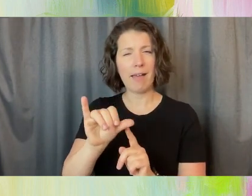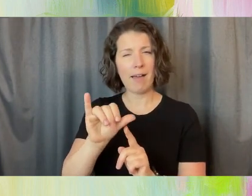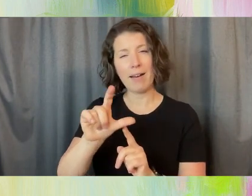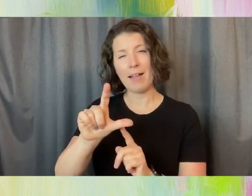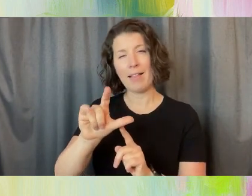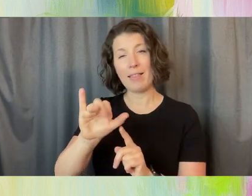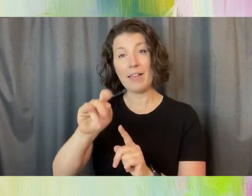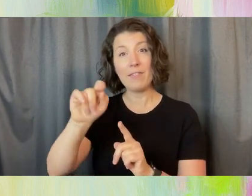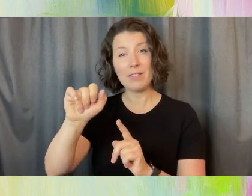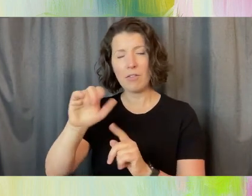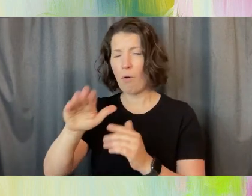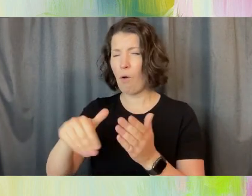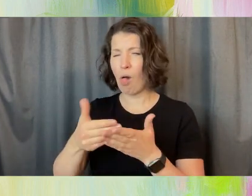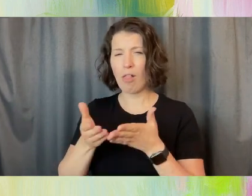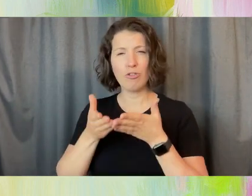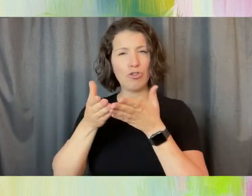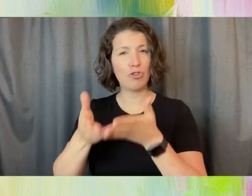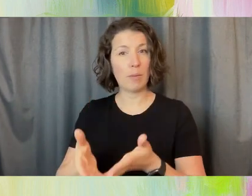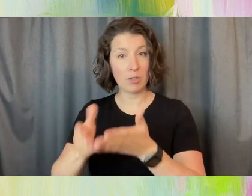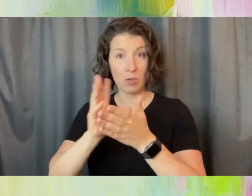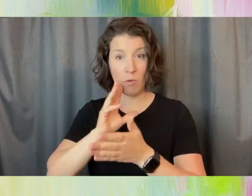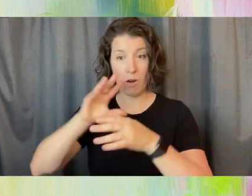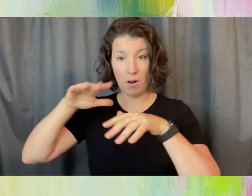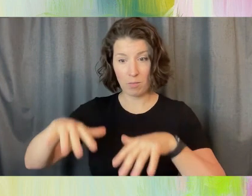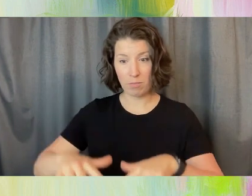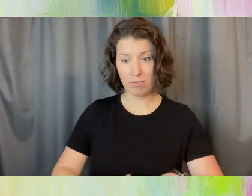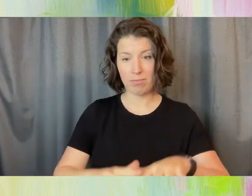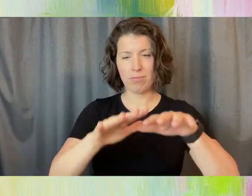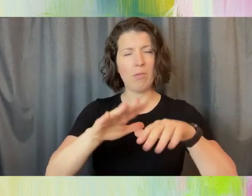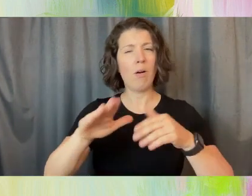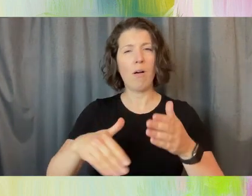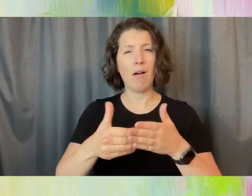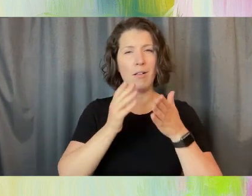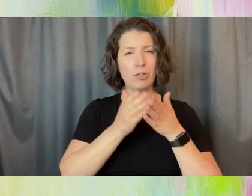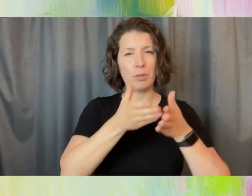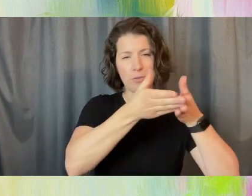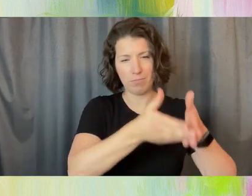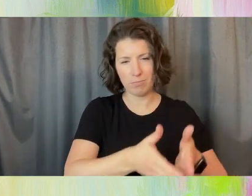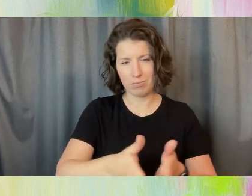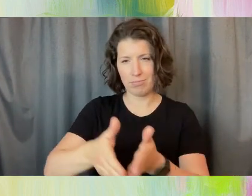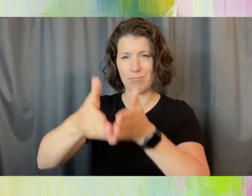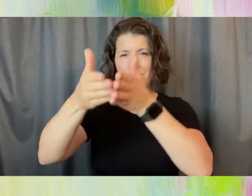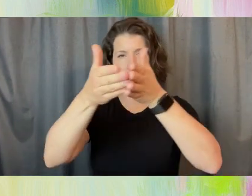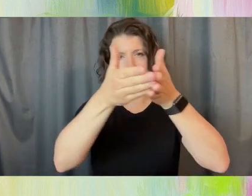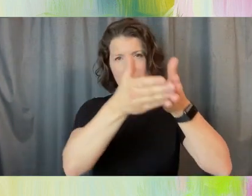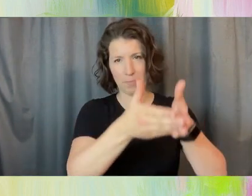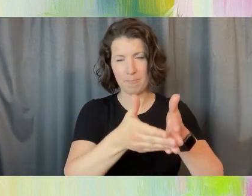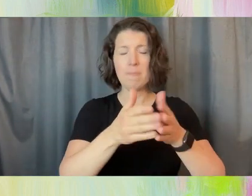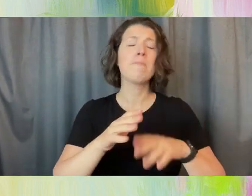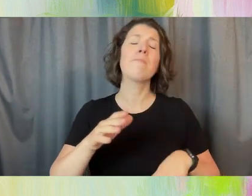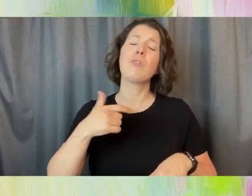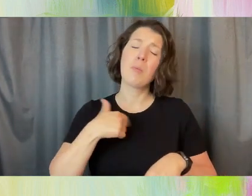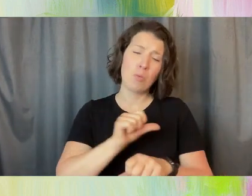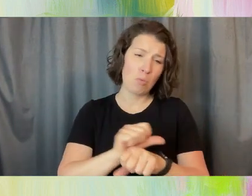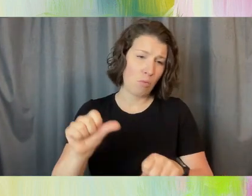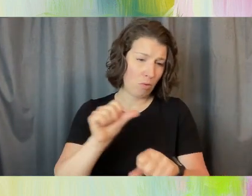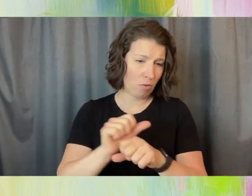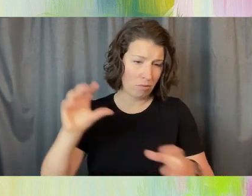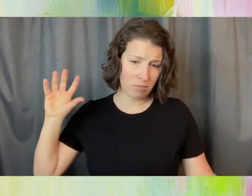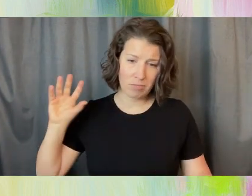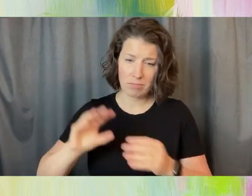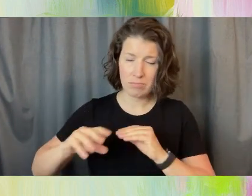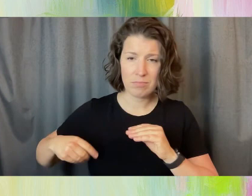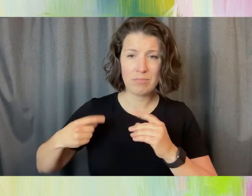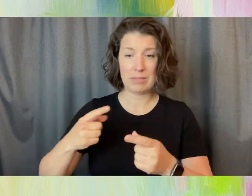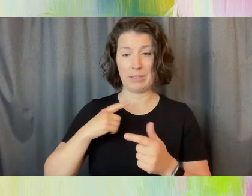I've been working in patient advocacy for more than 25 years now. I've worked since my first diagnosis